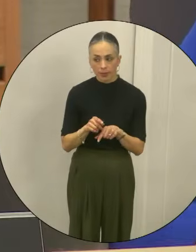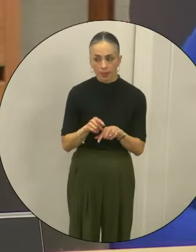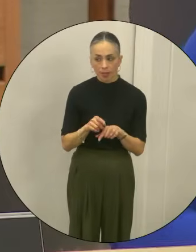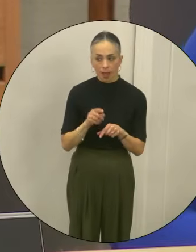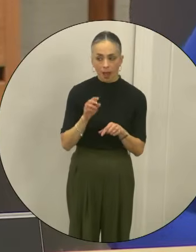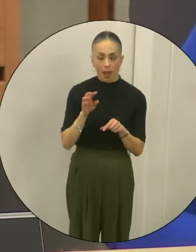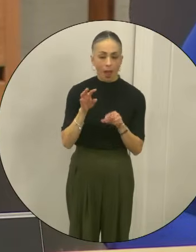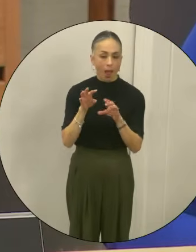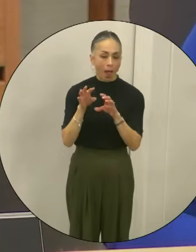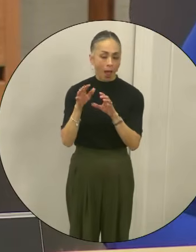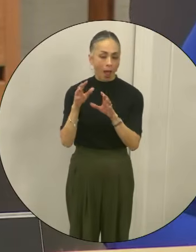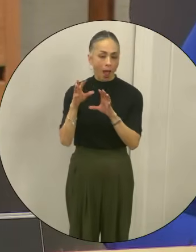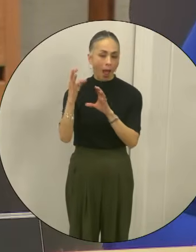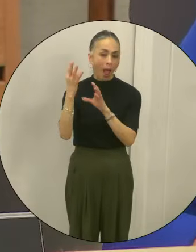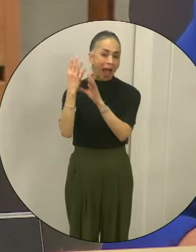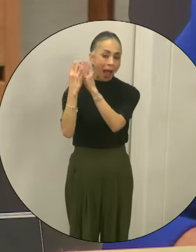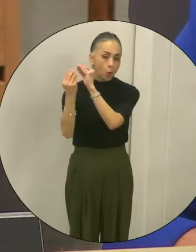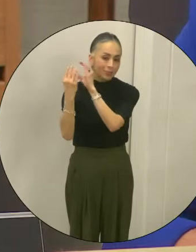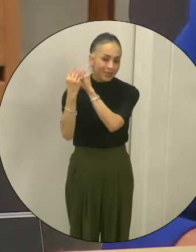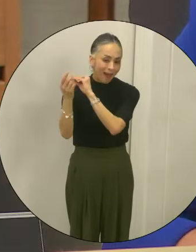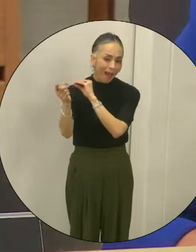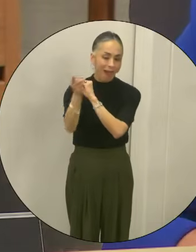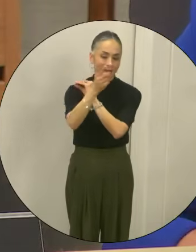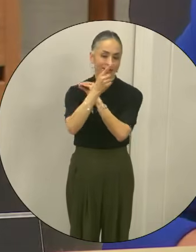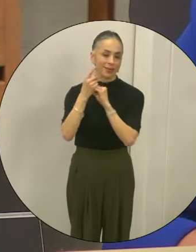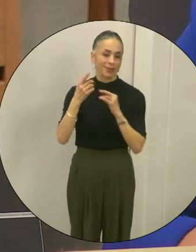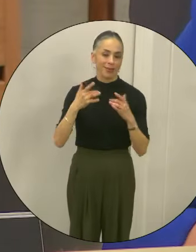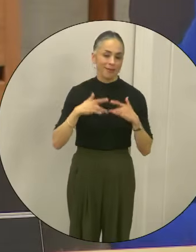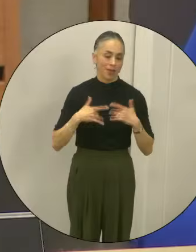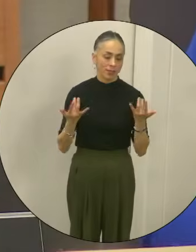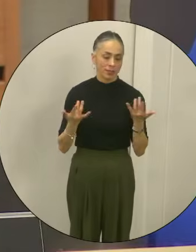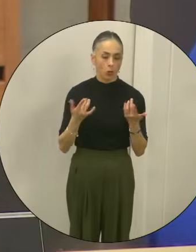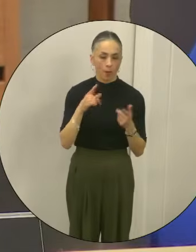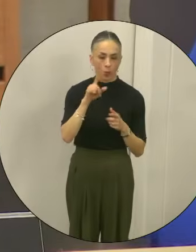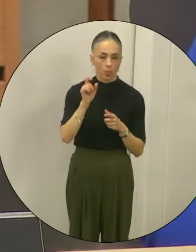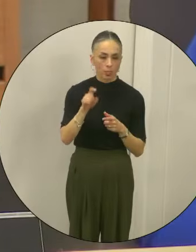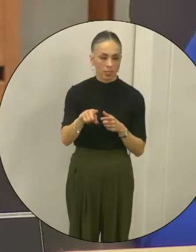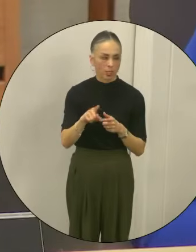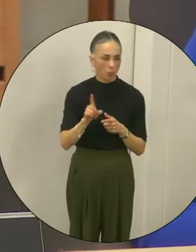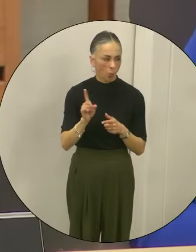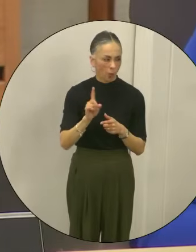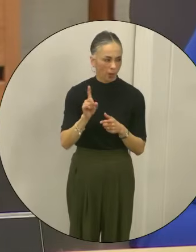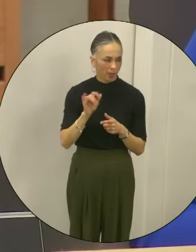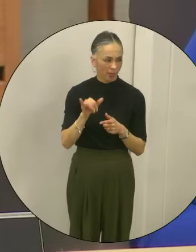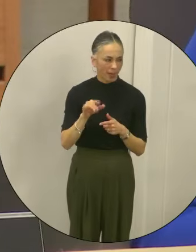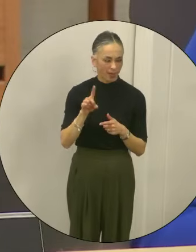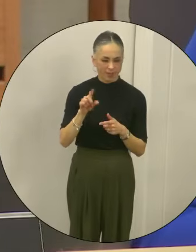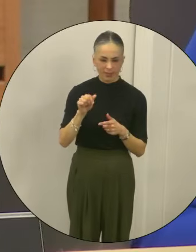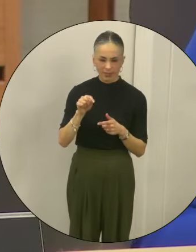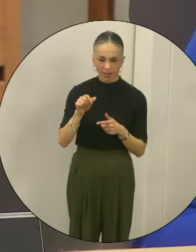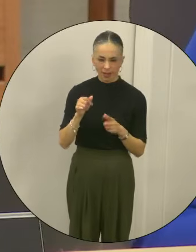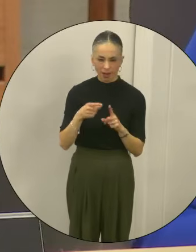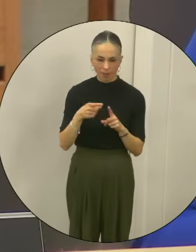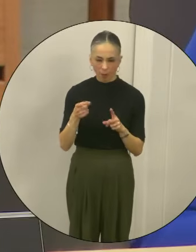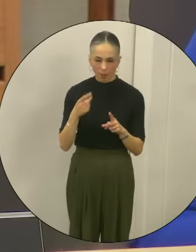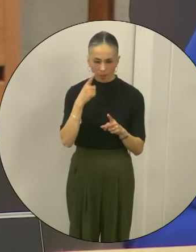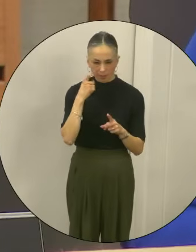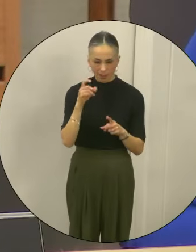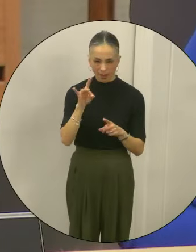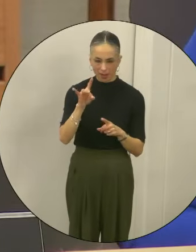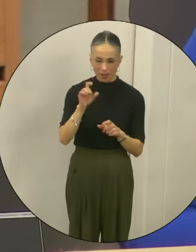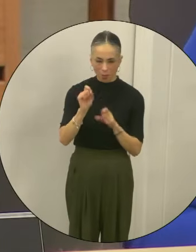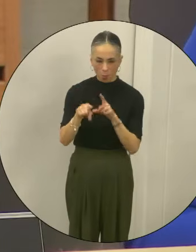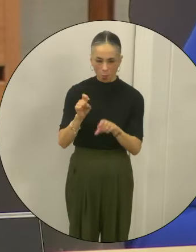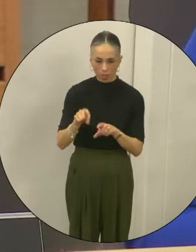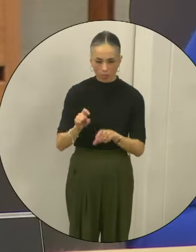outside events. And so I think my question for that is, where did that data come from? Because when I look at these 8